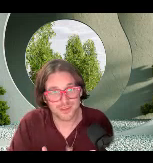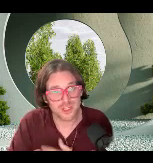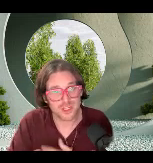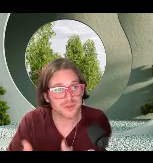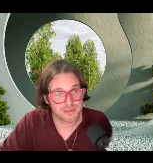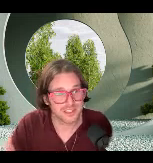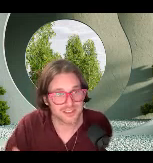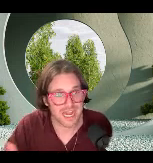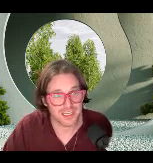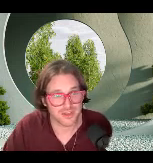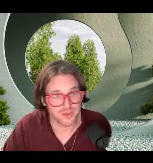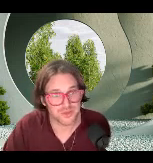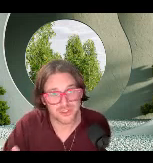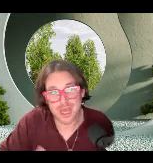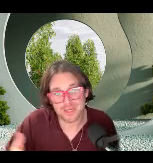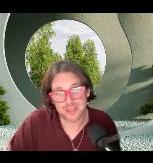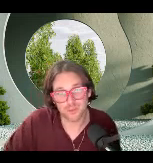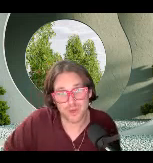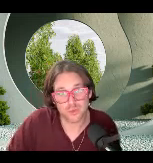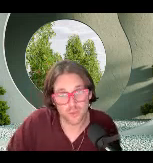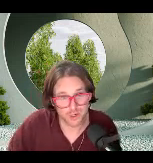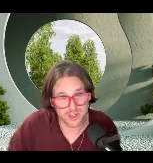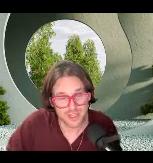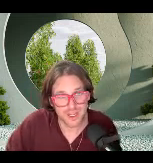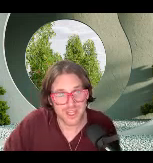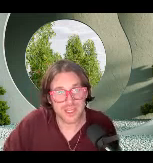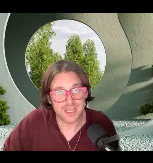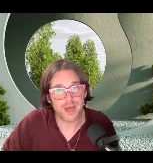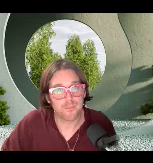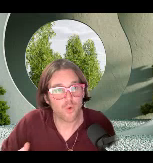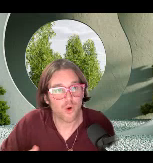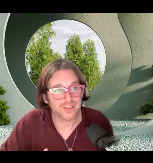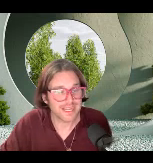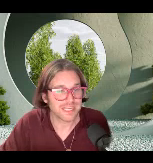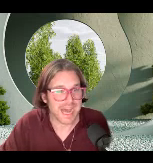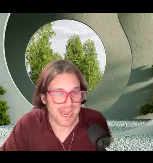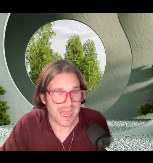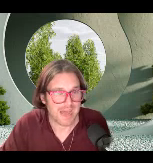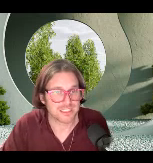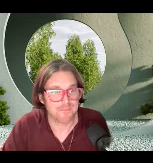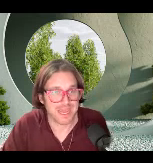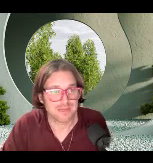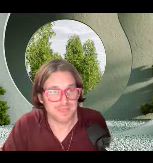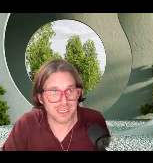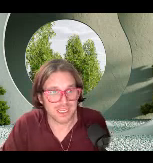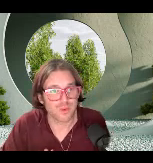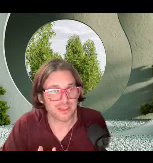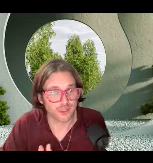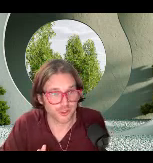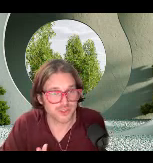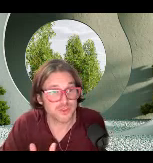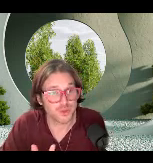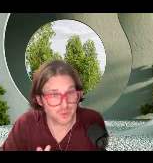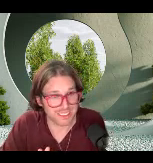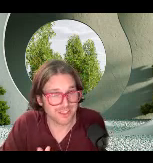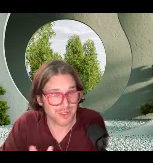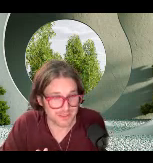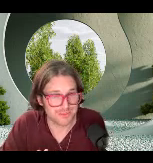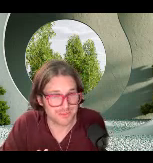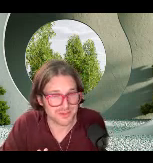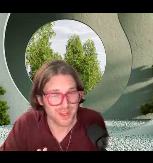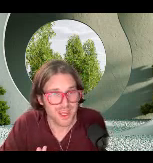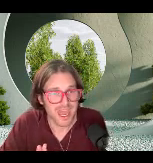the more visual stimulus that I can use to accompany the written word, the more likely I am to make meaning with learners who